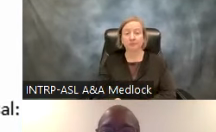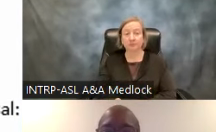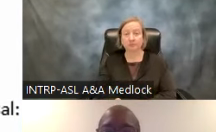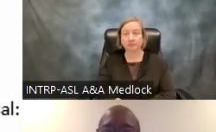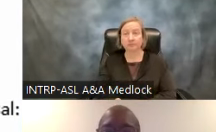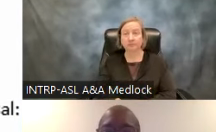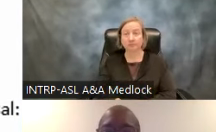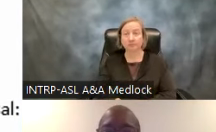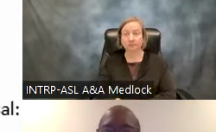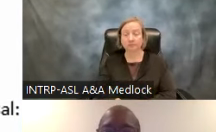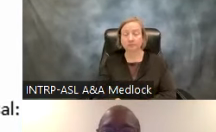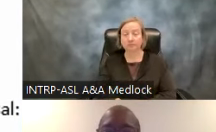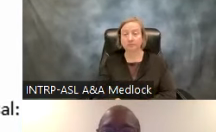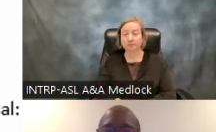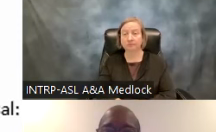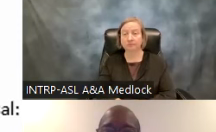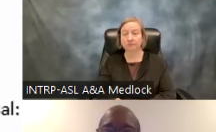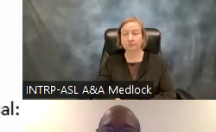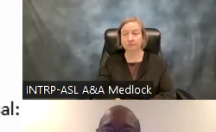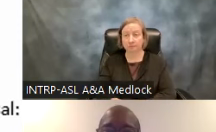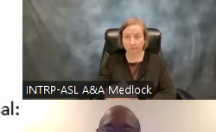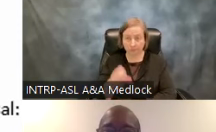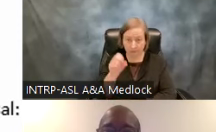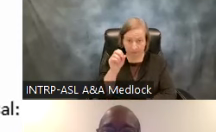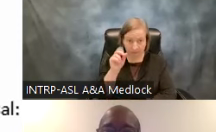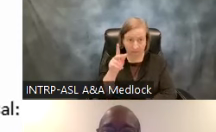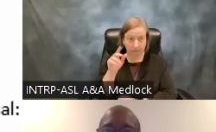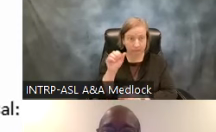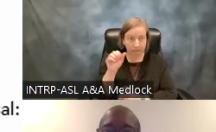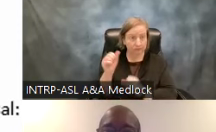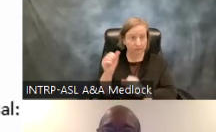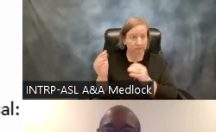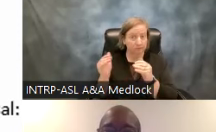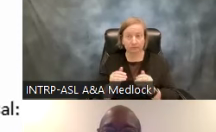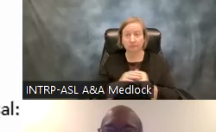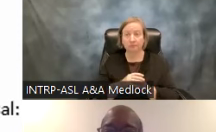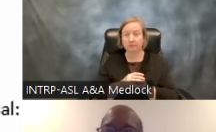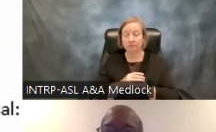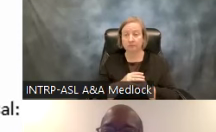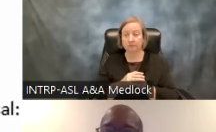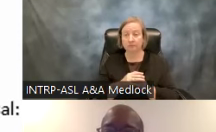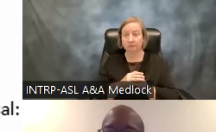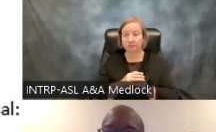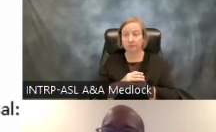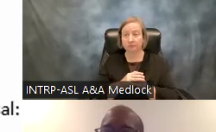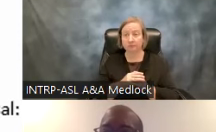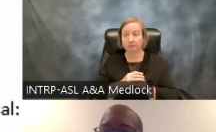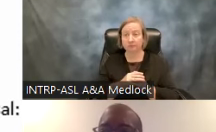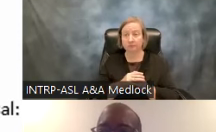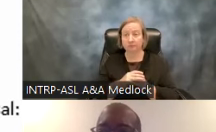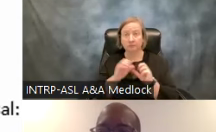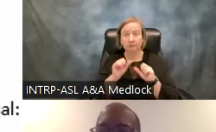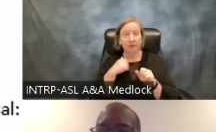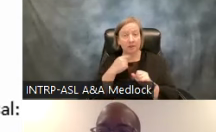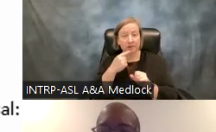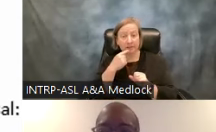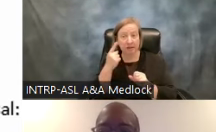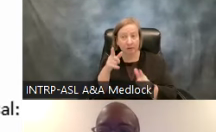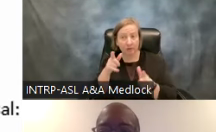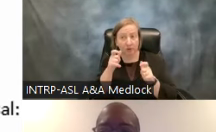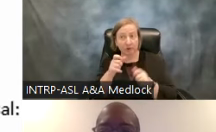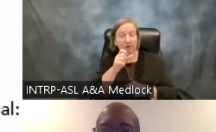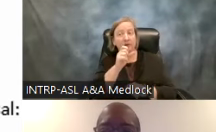Okay. Can we move on? Can I just say a quick Sure, statement? go ahead, go